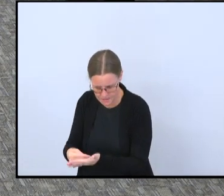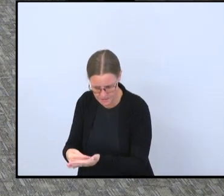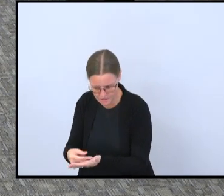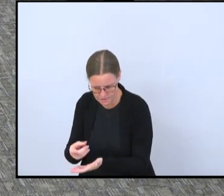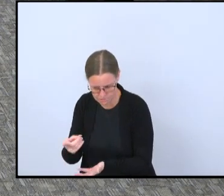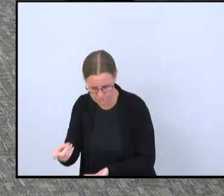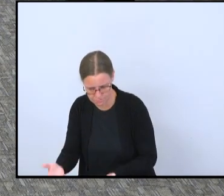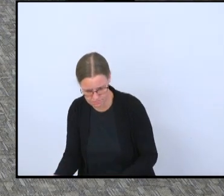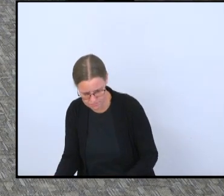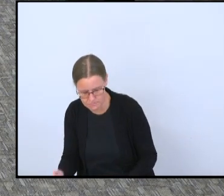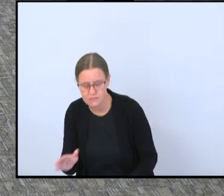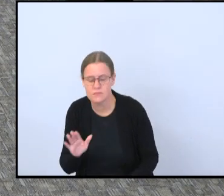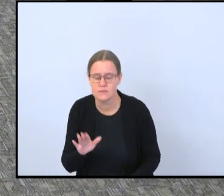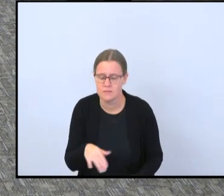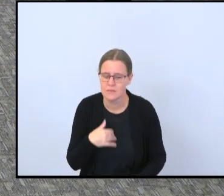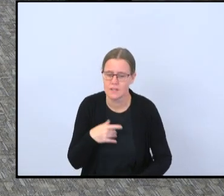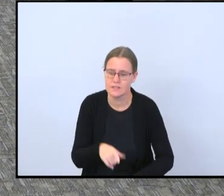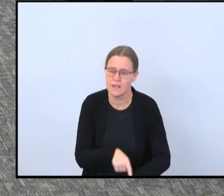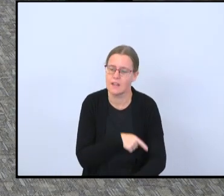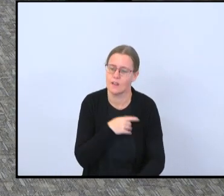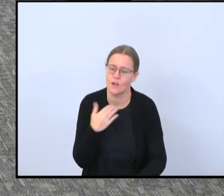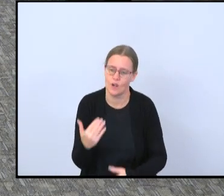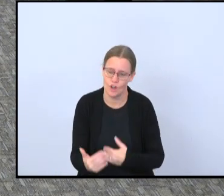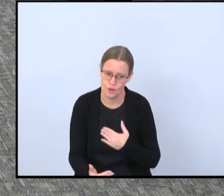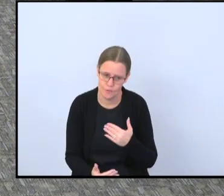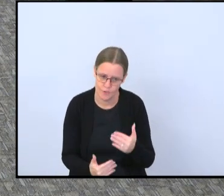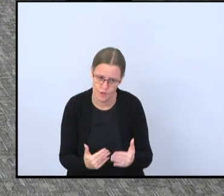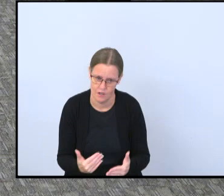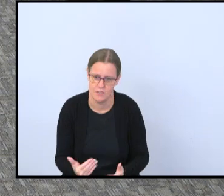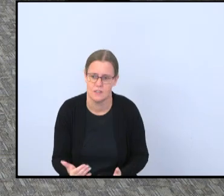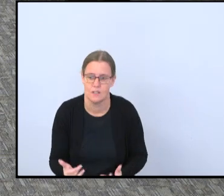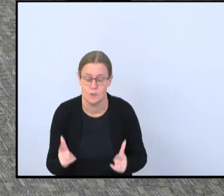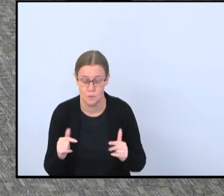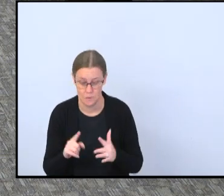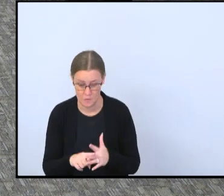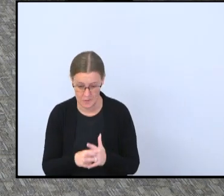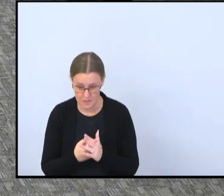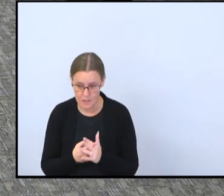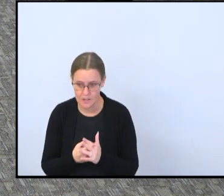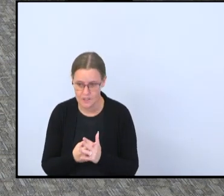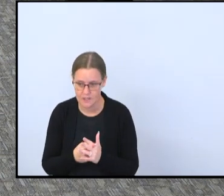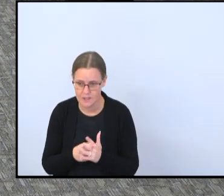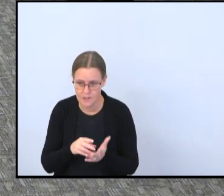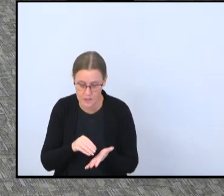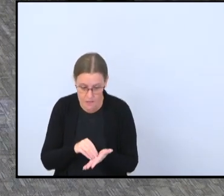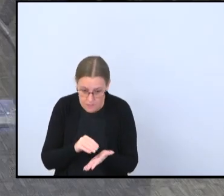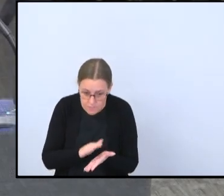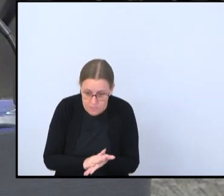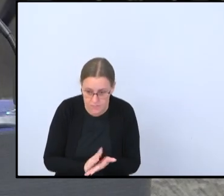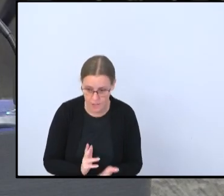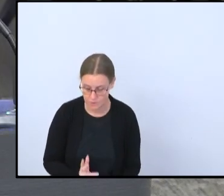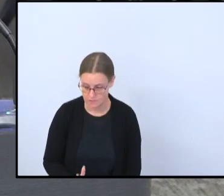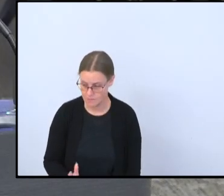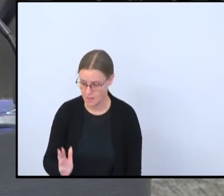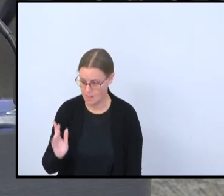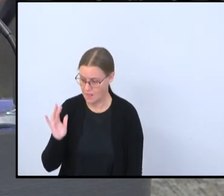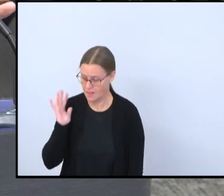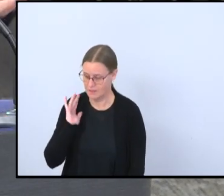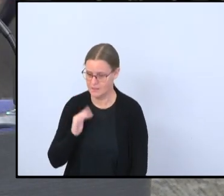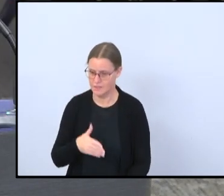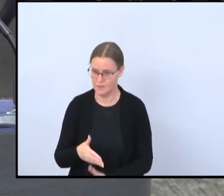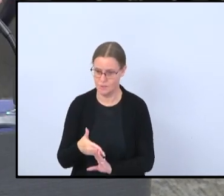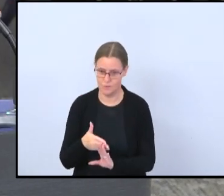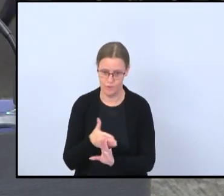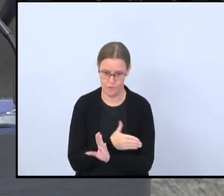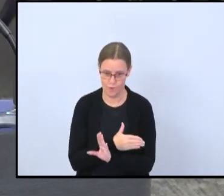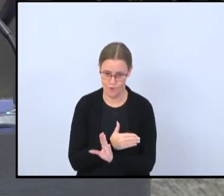is a long process, and when we started this process, we had it in there because it was a long time ago, and this was before all these